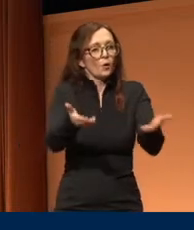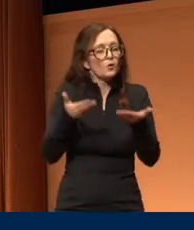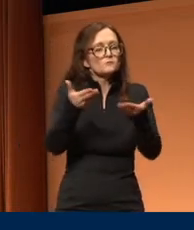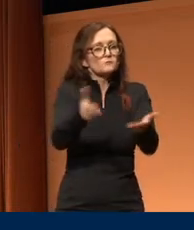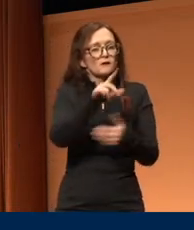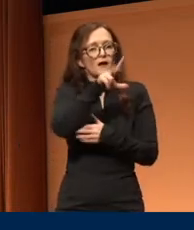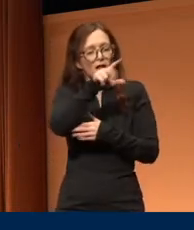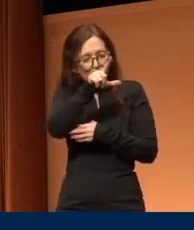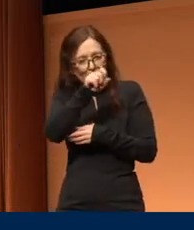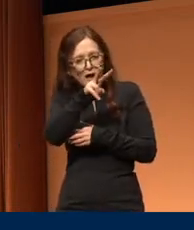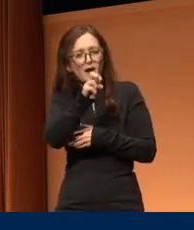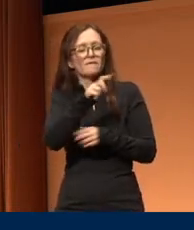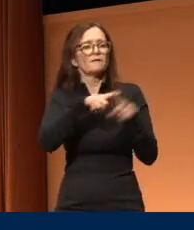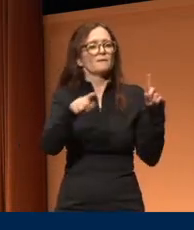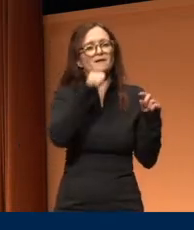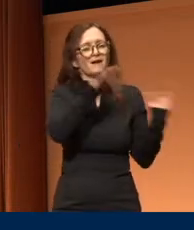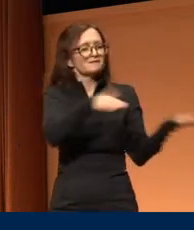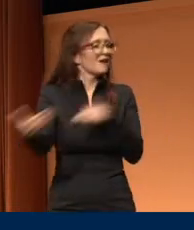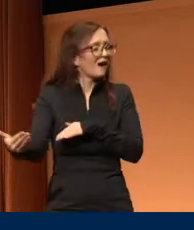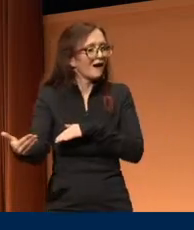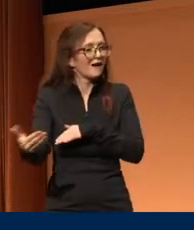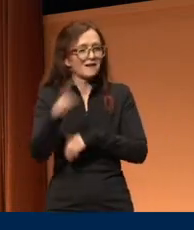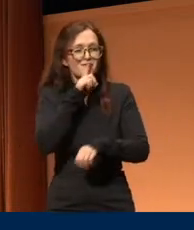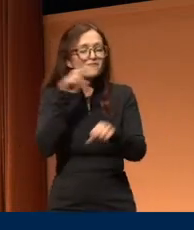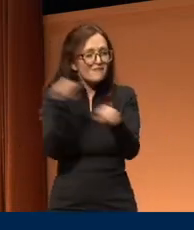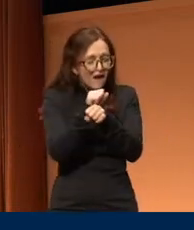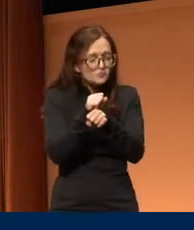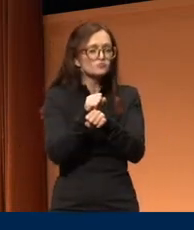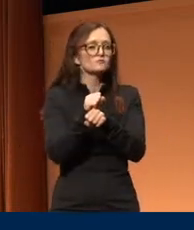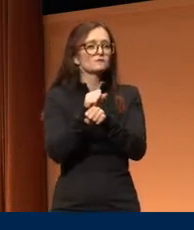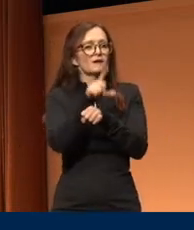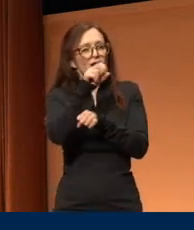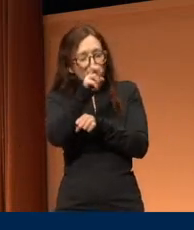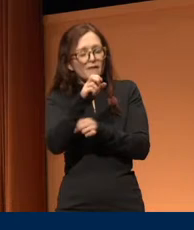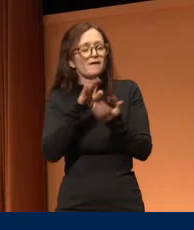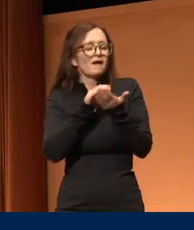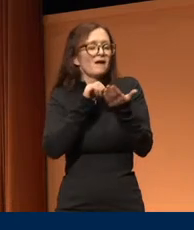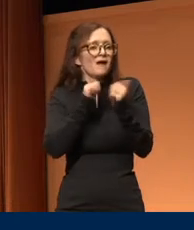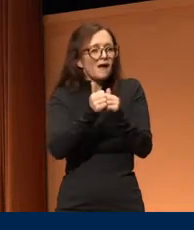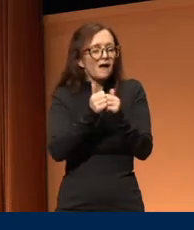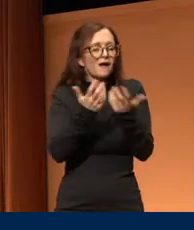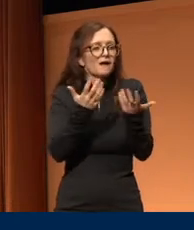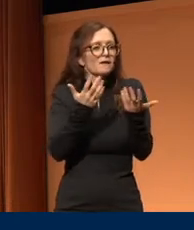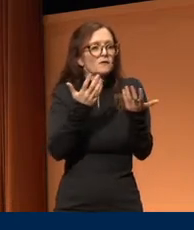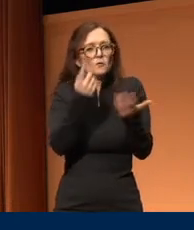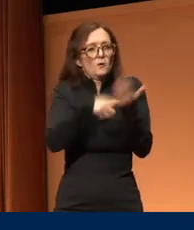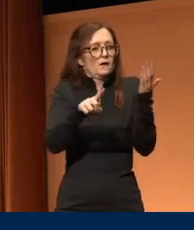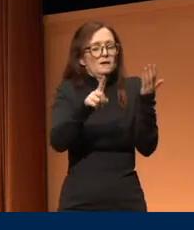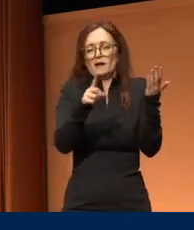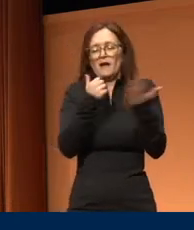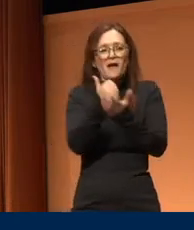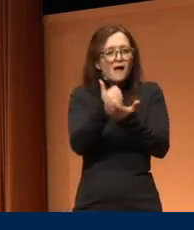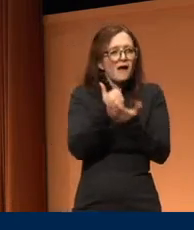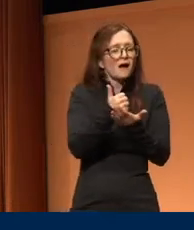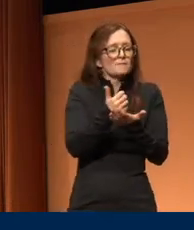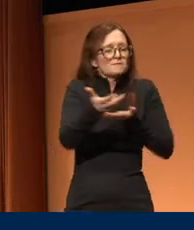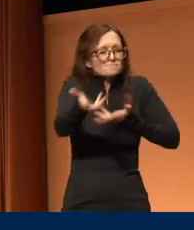and matured, but didn't die. In fact, it helped navigate the passionate exchanges that continued to take place until the end.